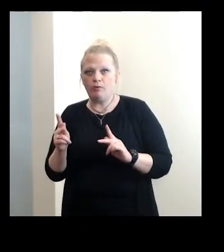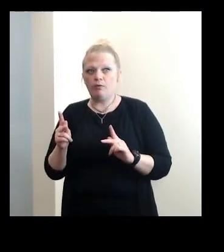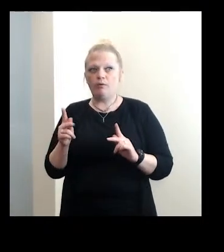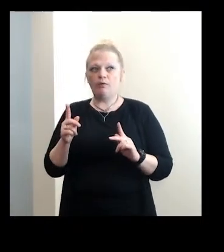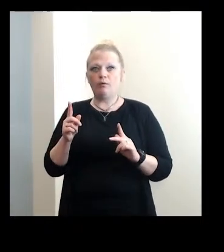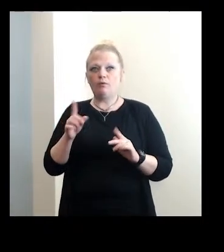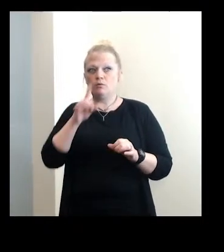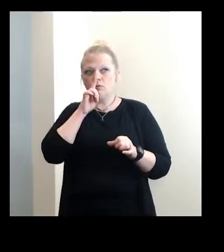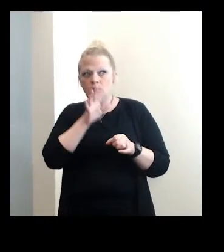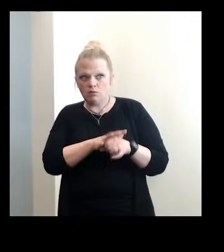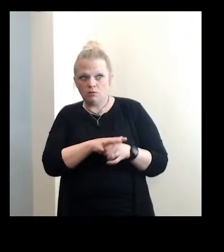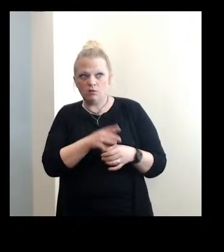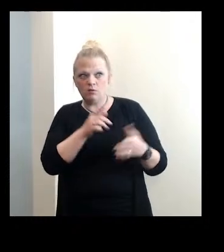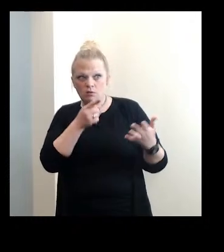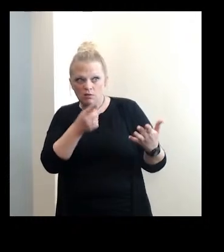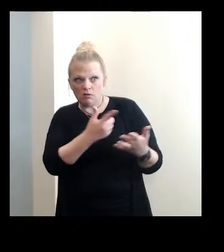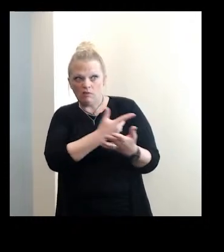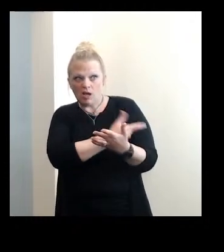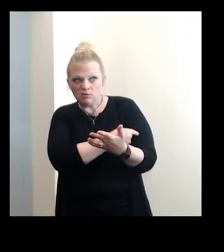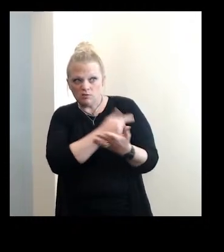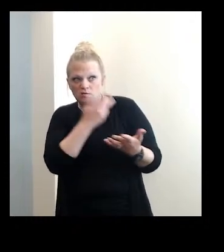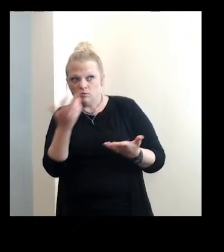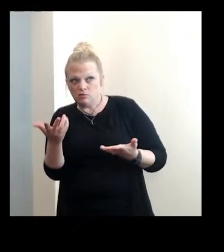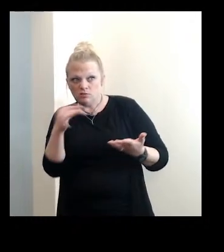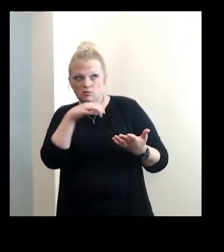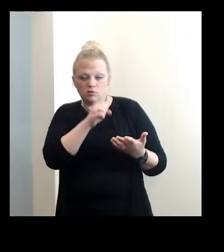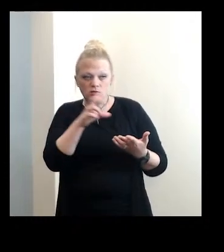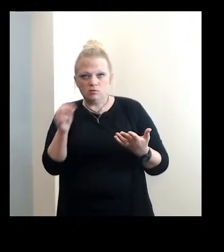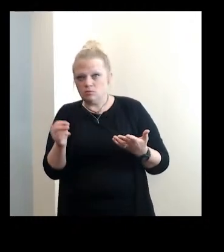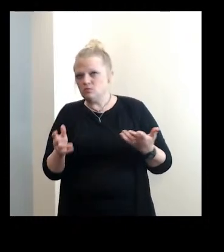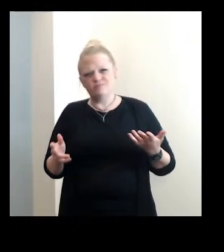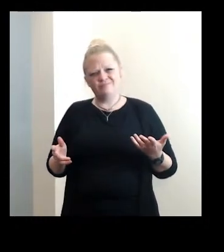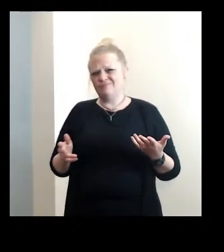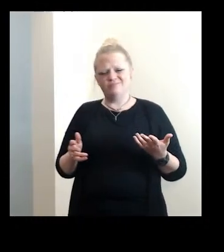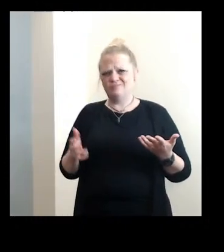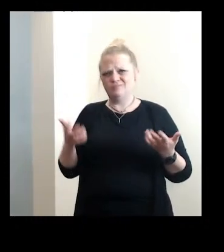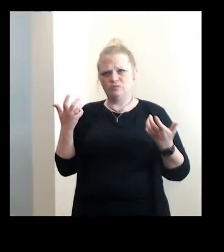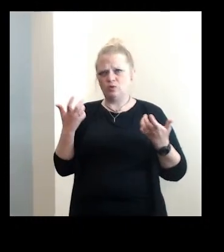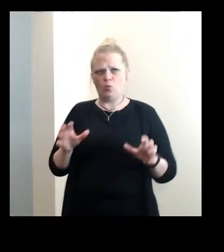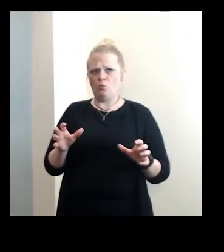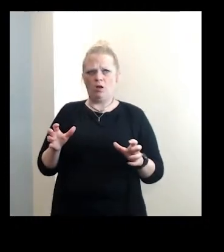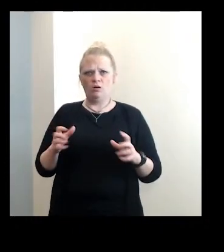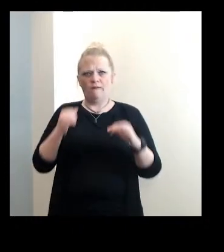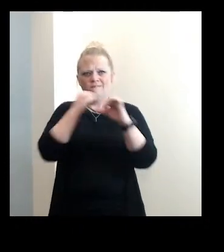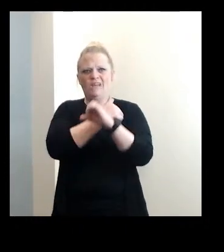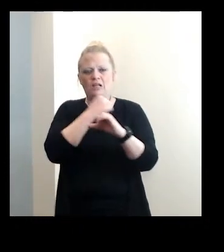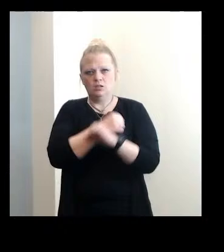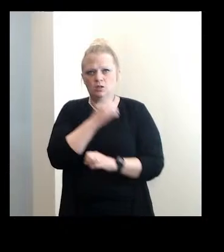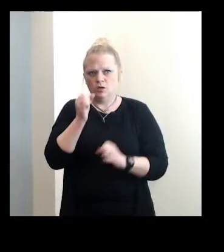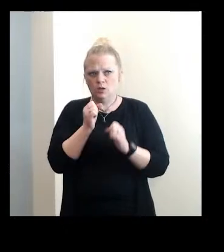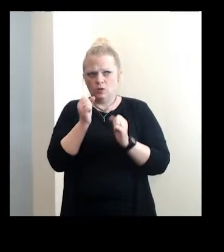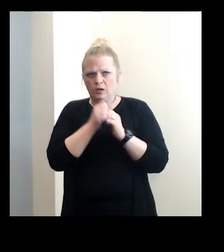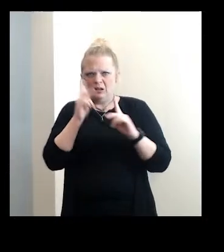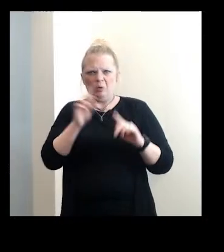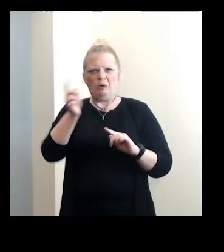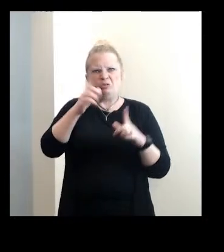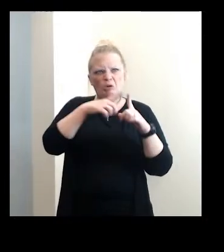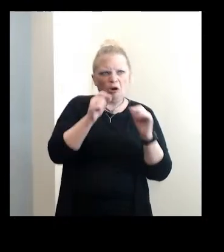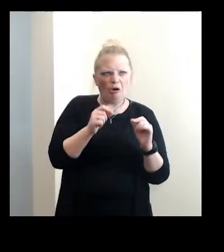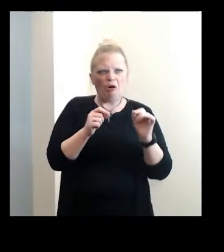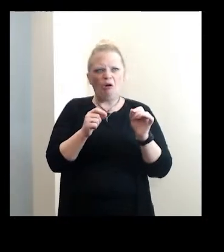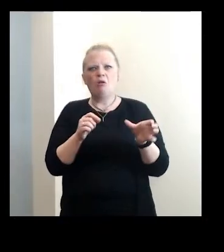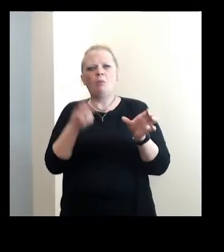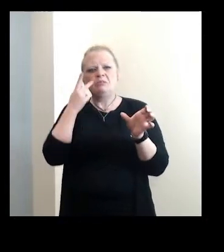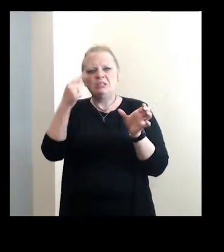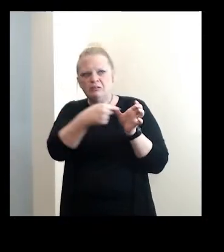to confirm whether someone at that location has been vaccinated. We do not want to get into fights with individuals to say, where's your card? Let's